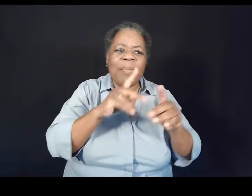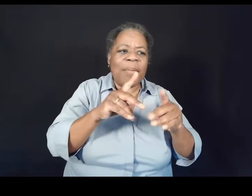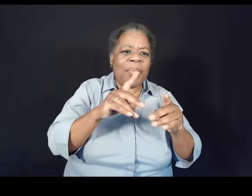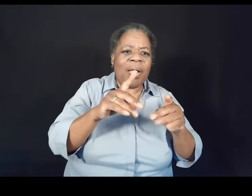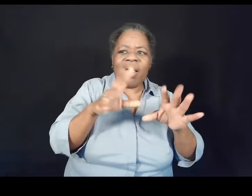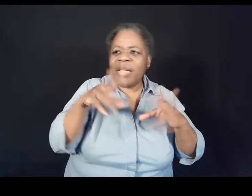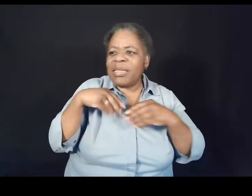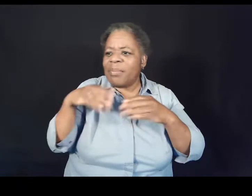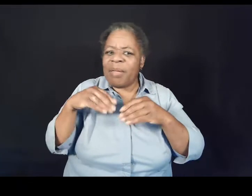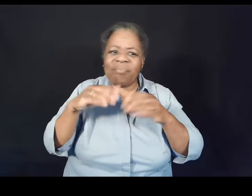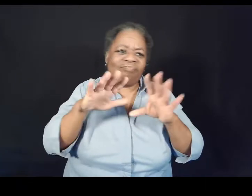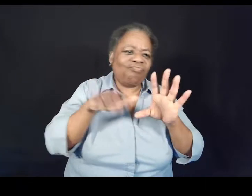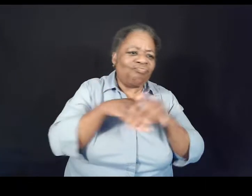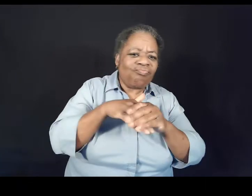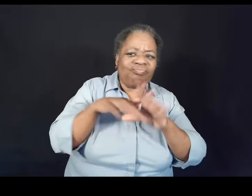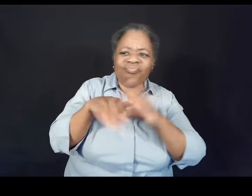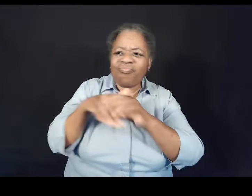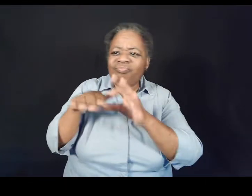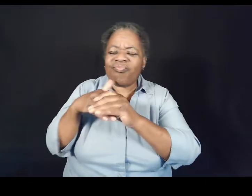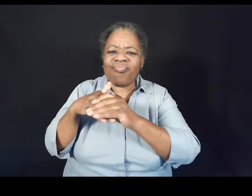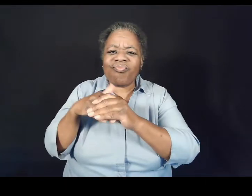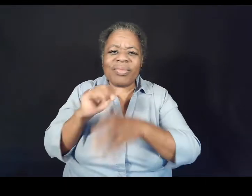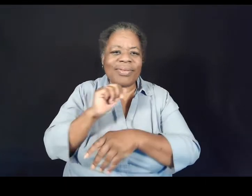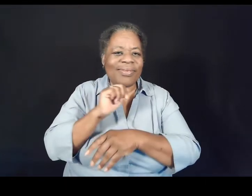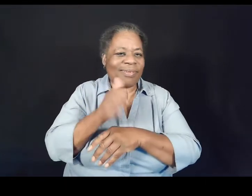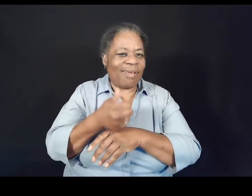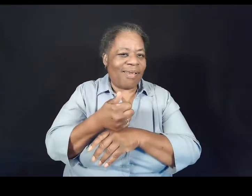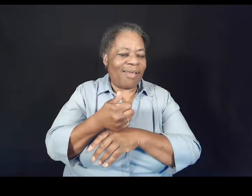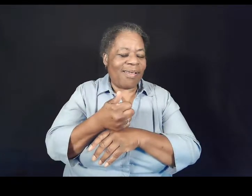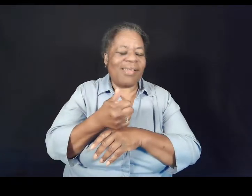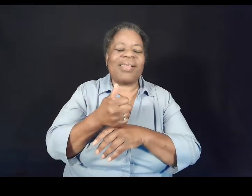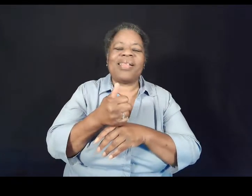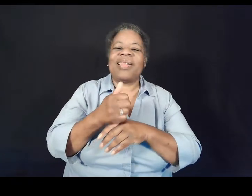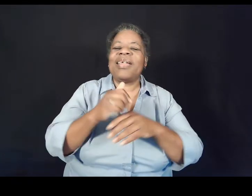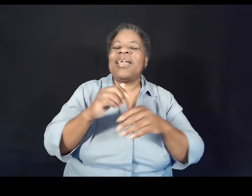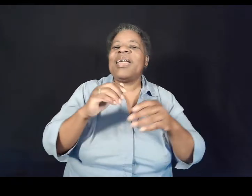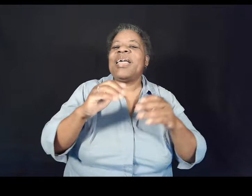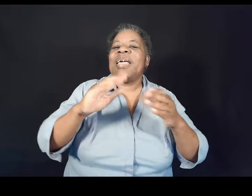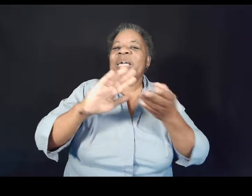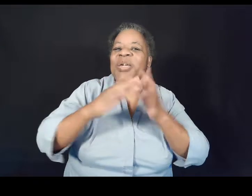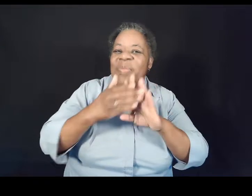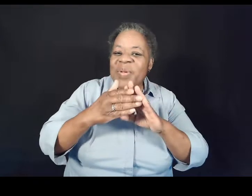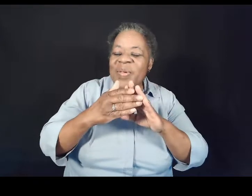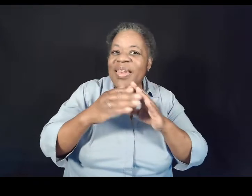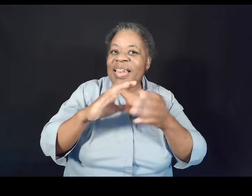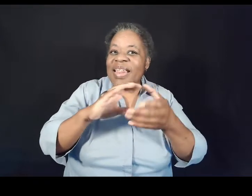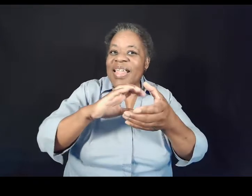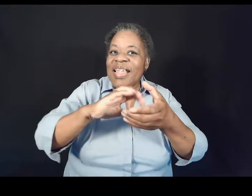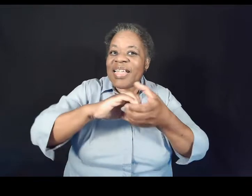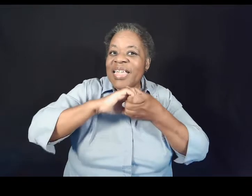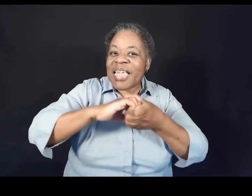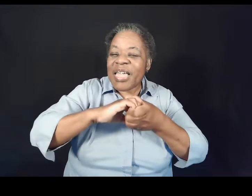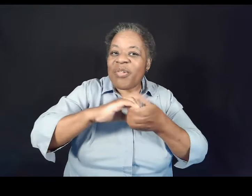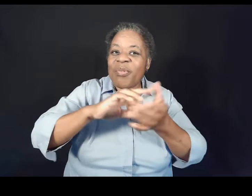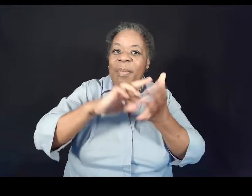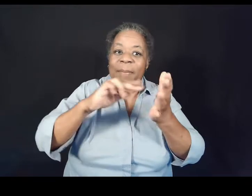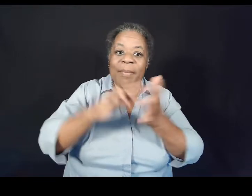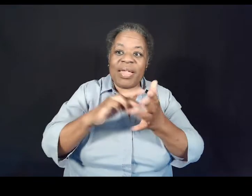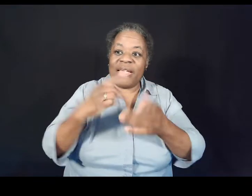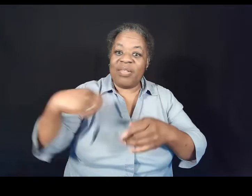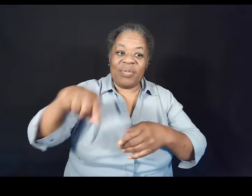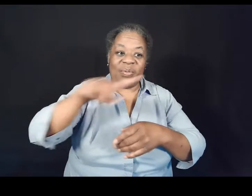wedding proposals at the same time. Community engagement simply means embracing and acting on the idea that we're all in this